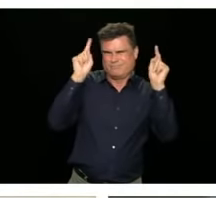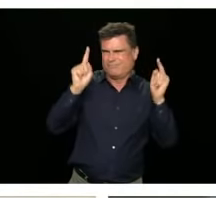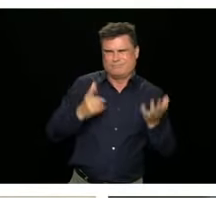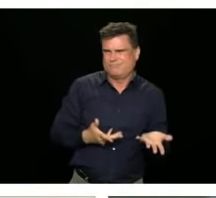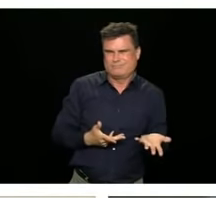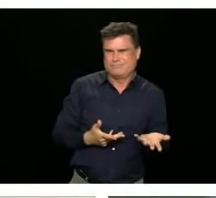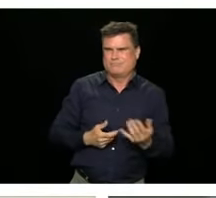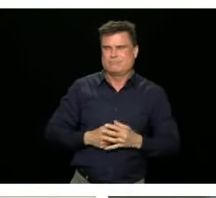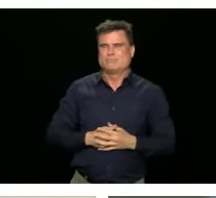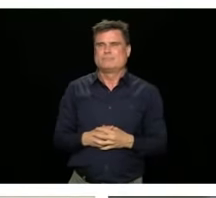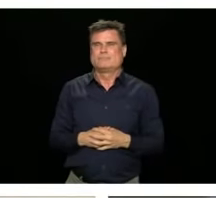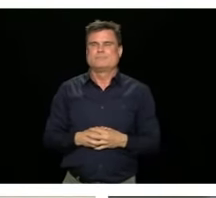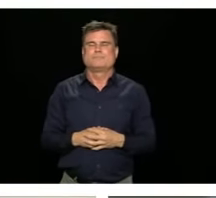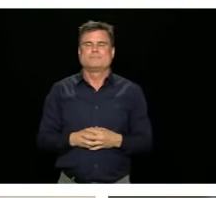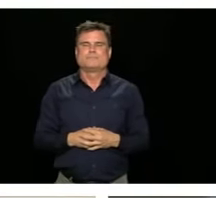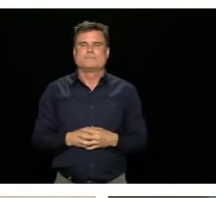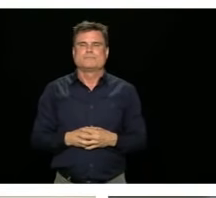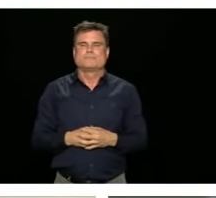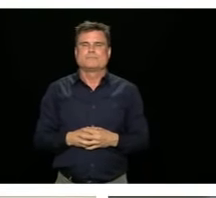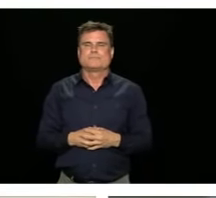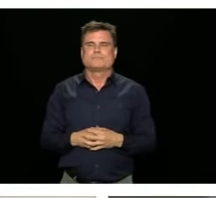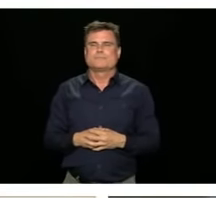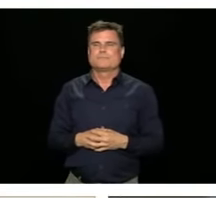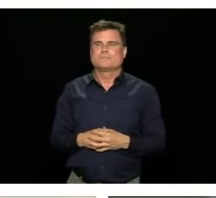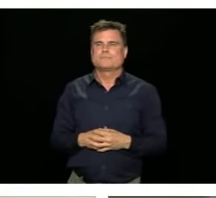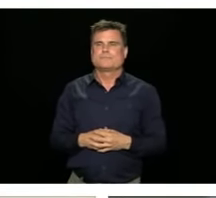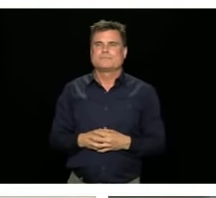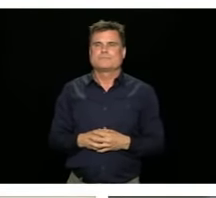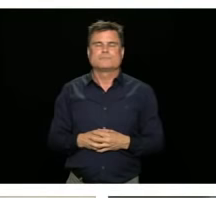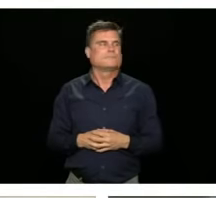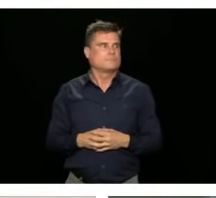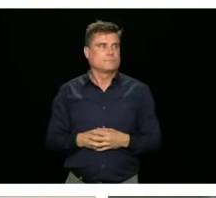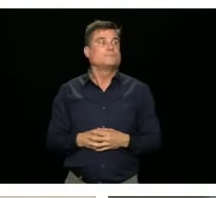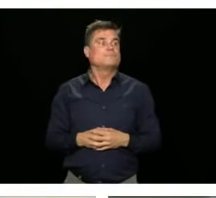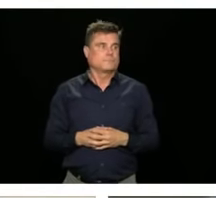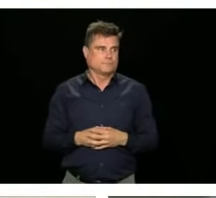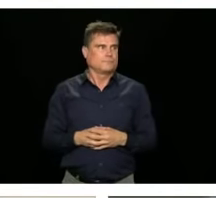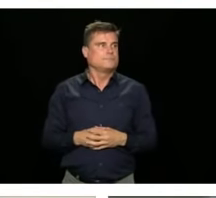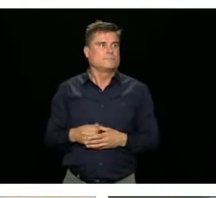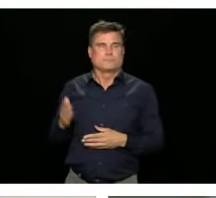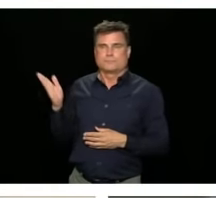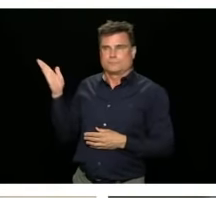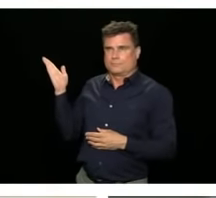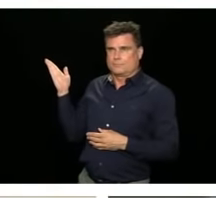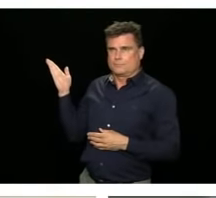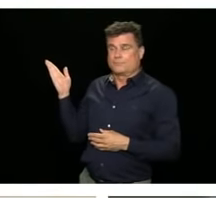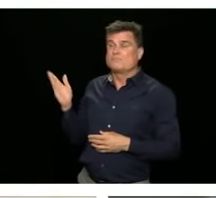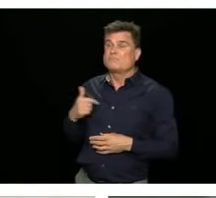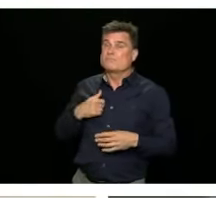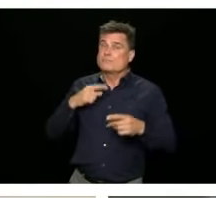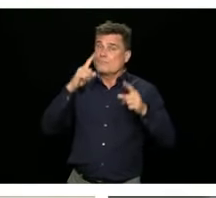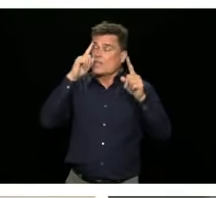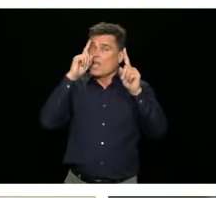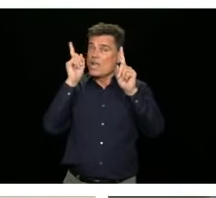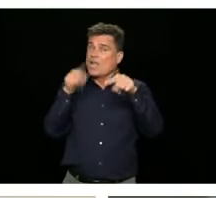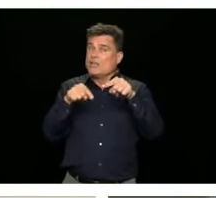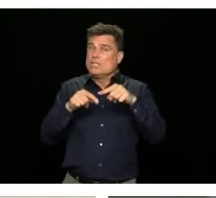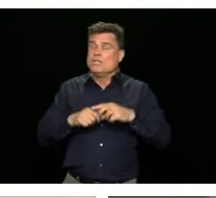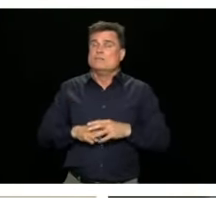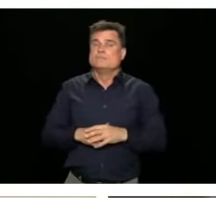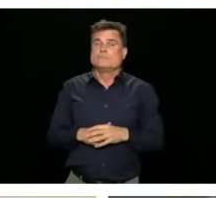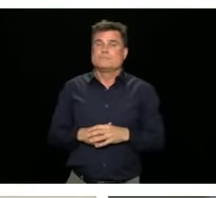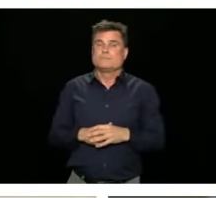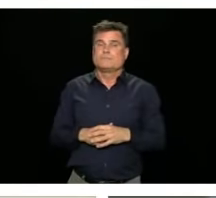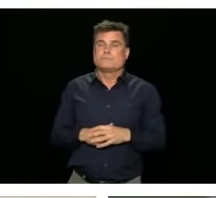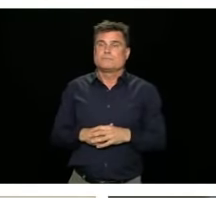agree. Defunding the police and abolishing the prison industrial complex are something that that need to happen. And yes, of course, they need to